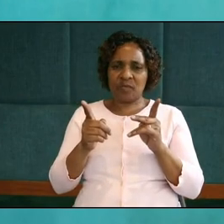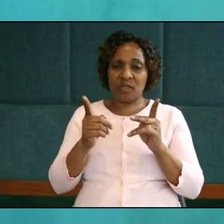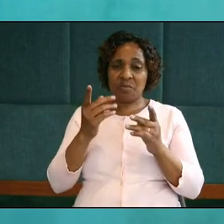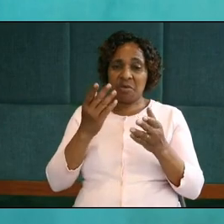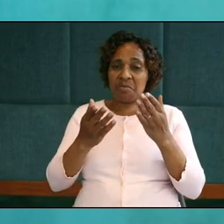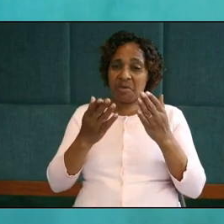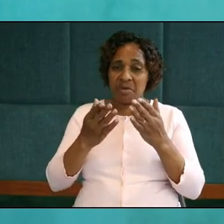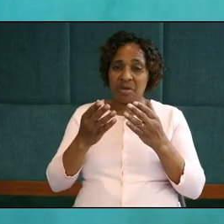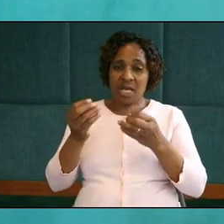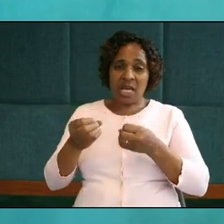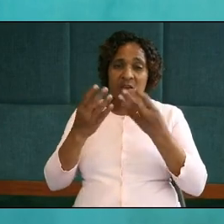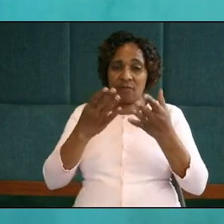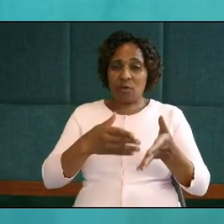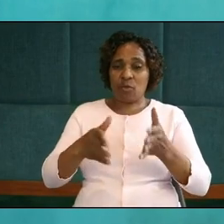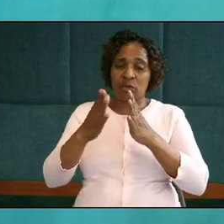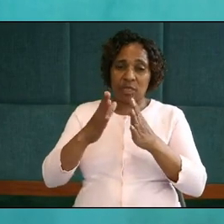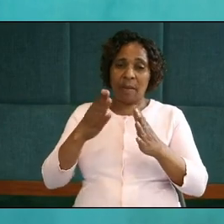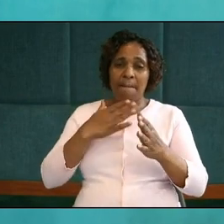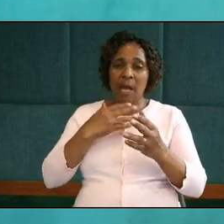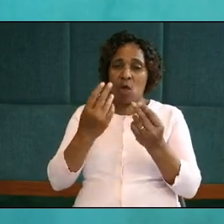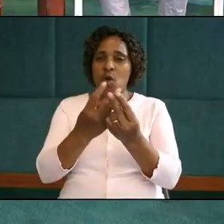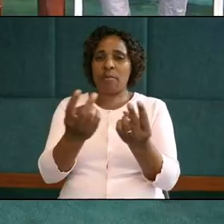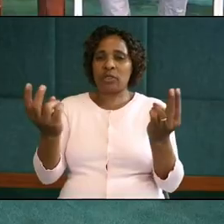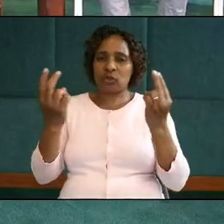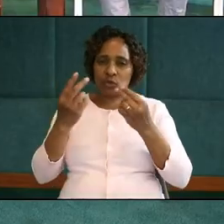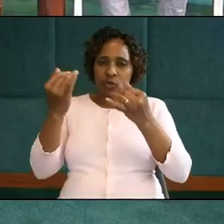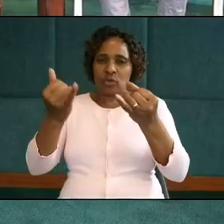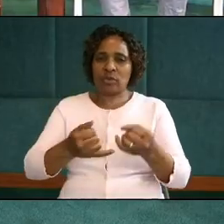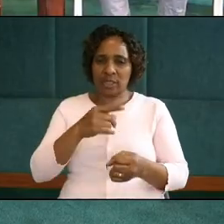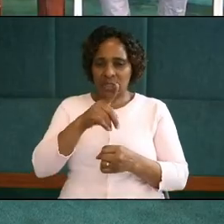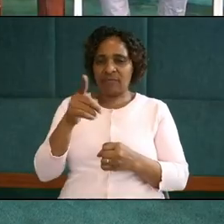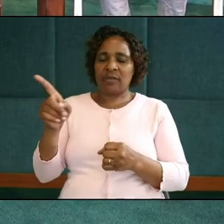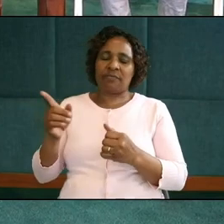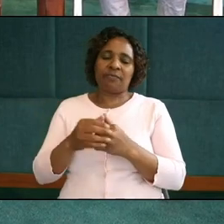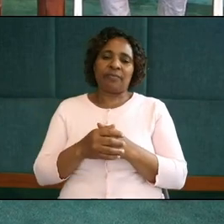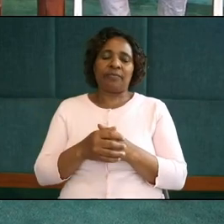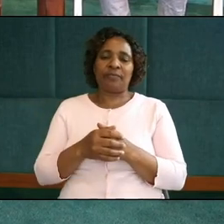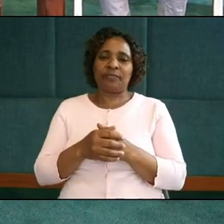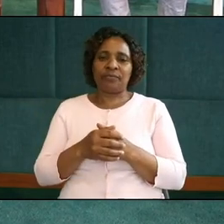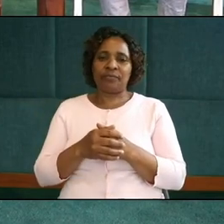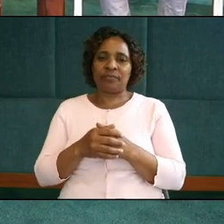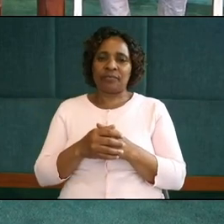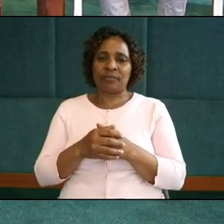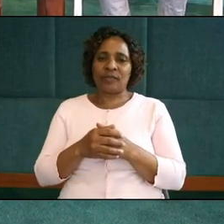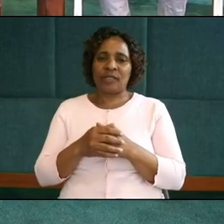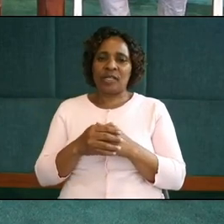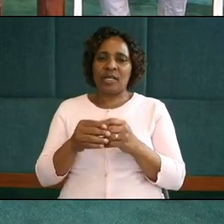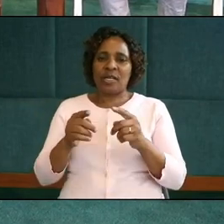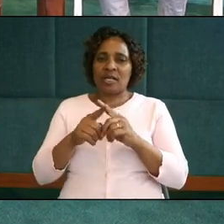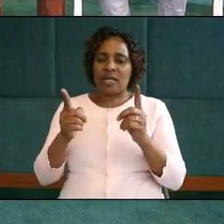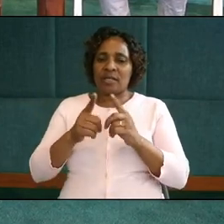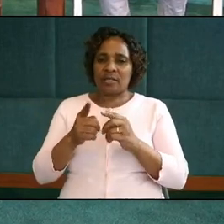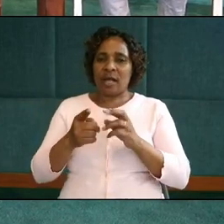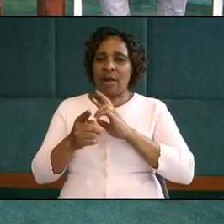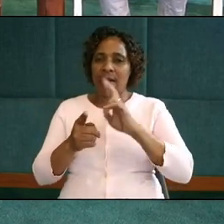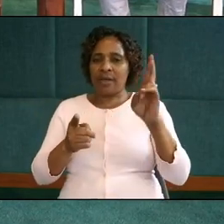perhaps I'll just give an opportunity for my co-panelists here to introduce themselves. And we'll start from my extreme